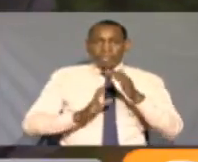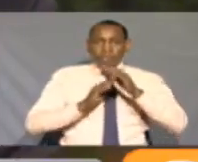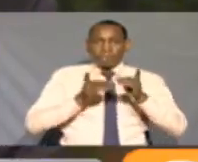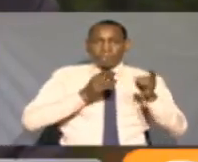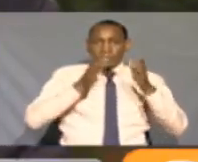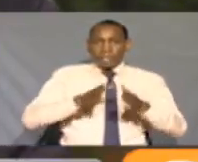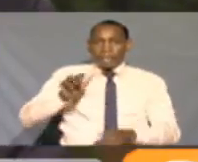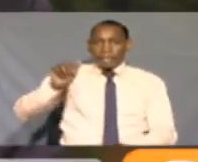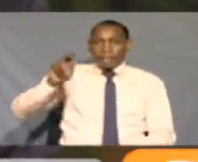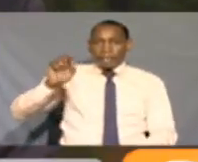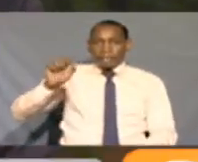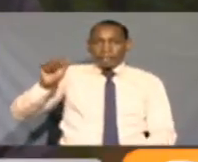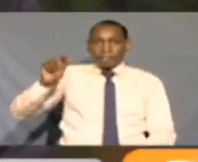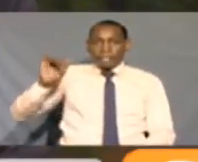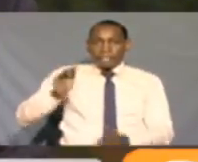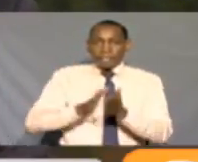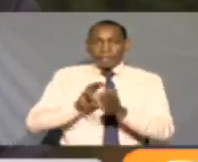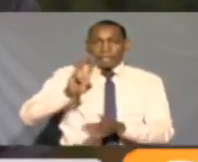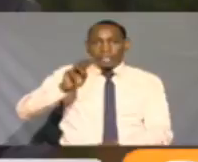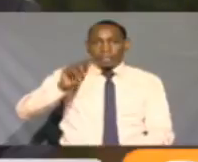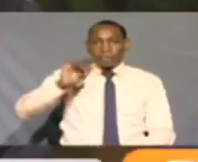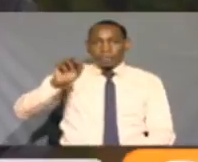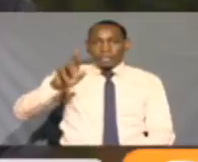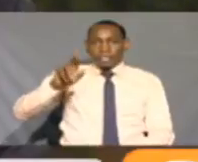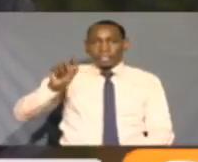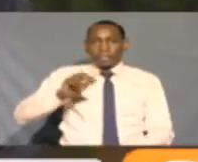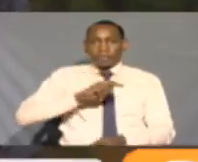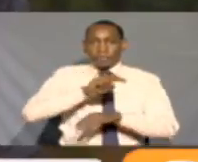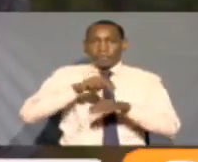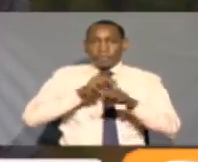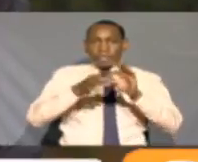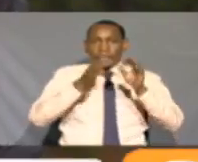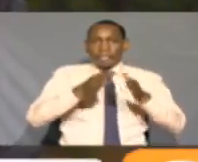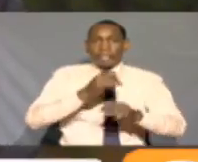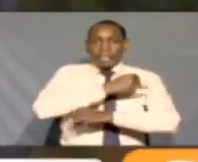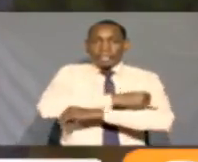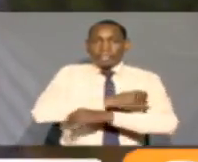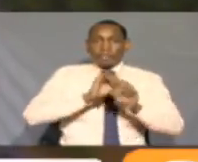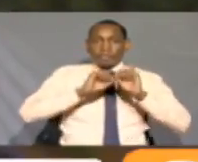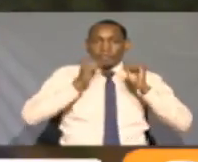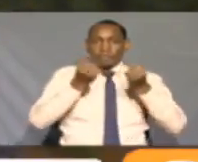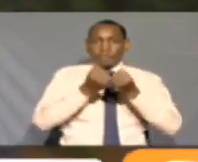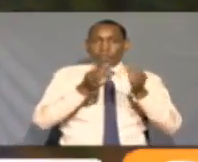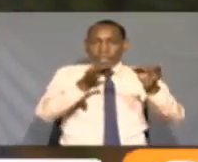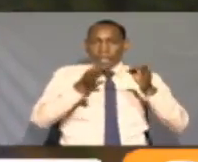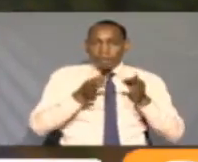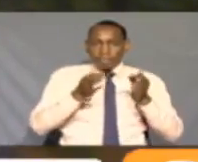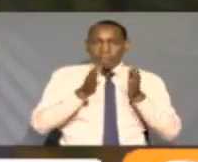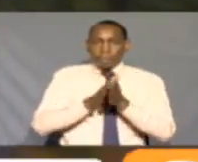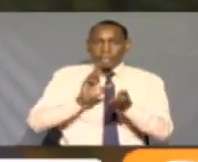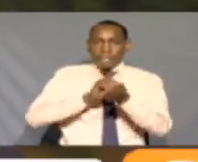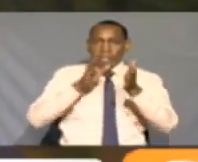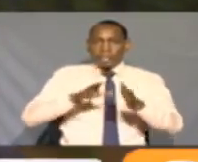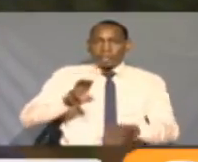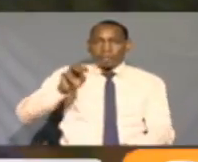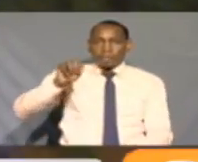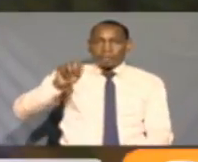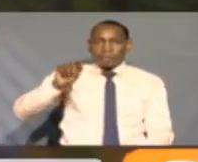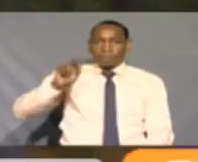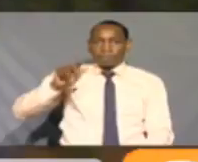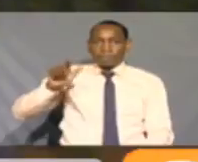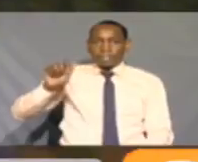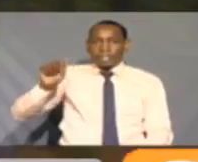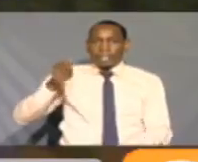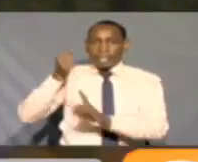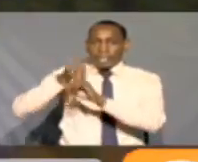Amnesty International. We've also had Wanjiru Gikonyo, the National Coordinator for the Institute for Social Accountability, and Dr. Alutalala Muhwana,